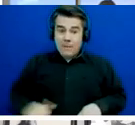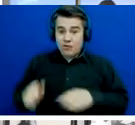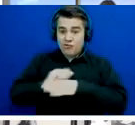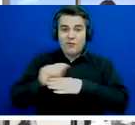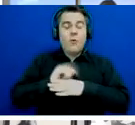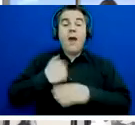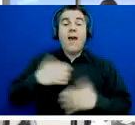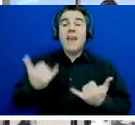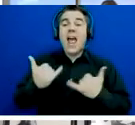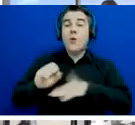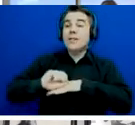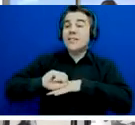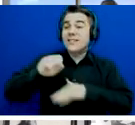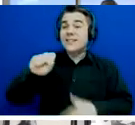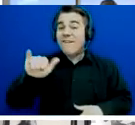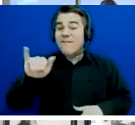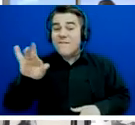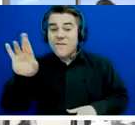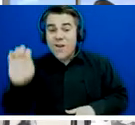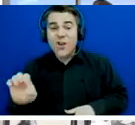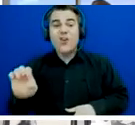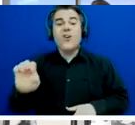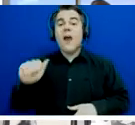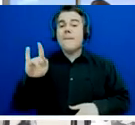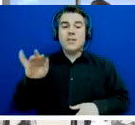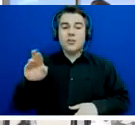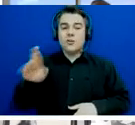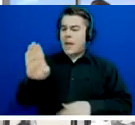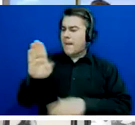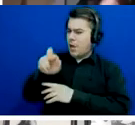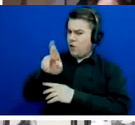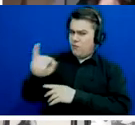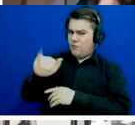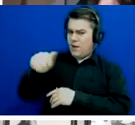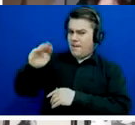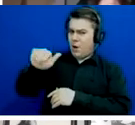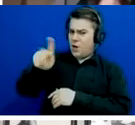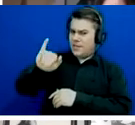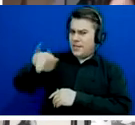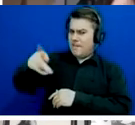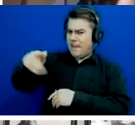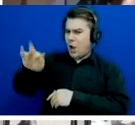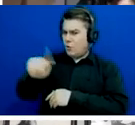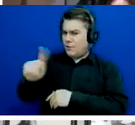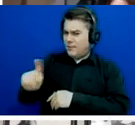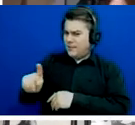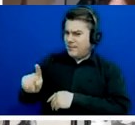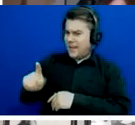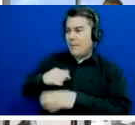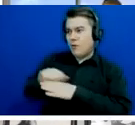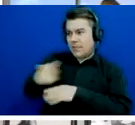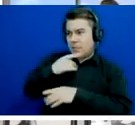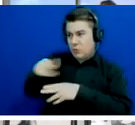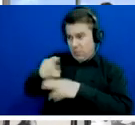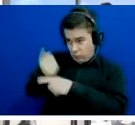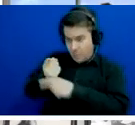Sapphire Ambassador Barry Martin Pouts. Did I say that right? I knew I was going to mess it up. You did. You said it perfectly. I even practiced too.